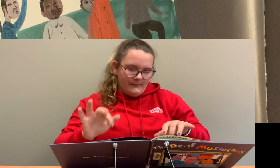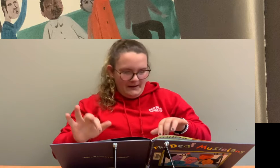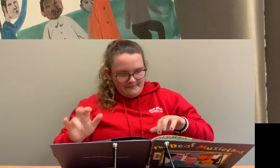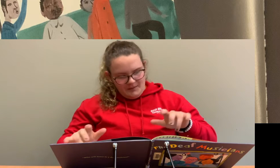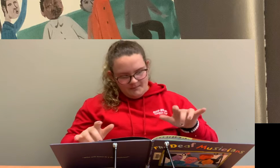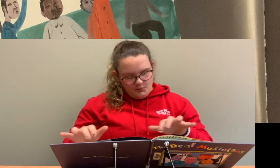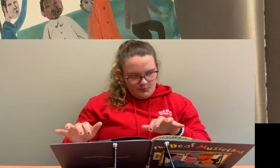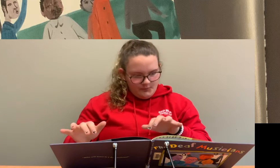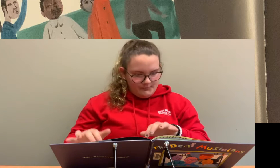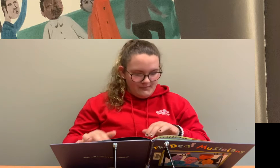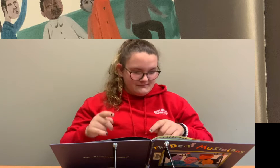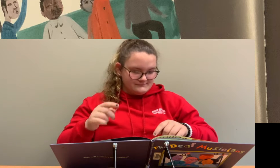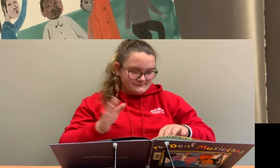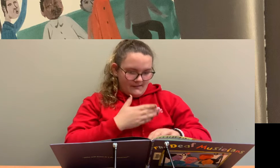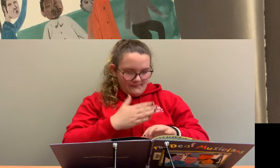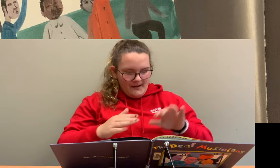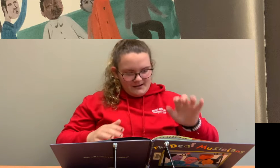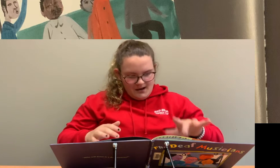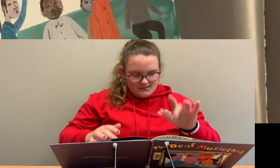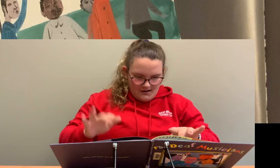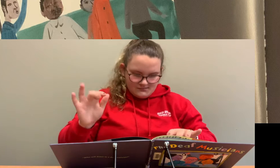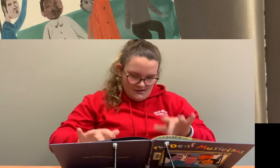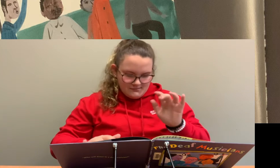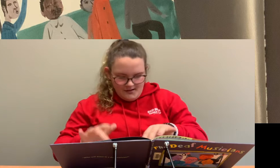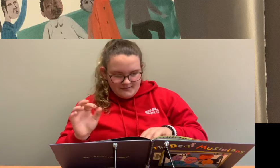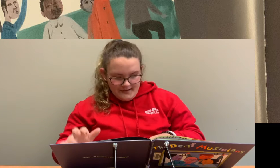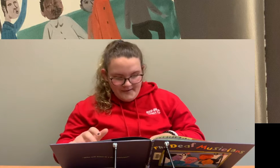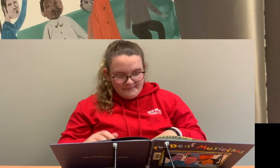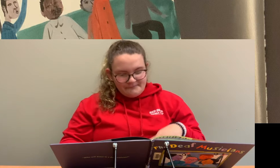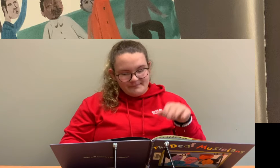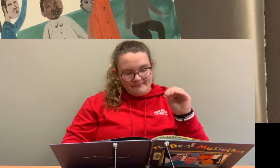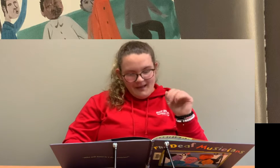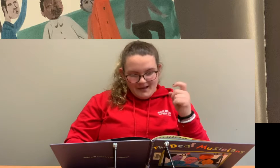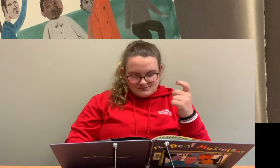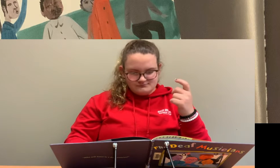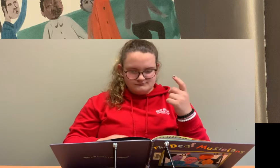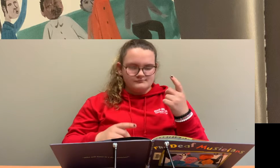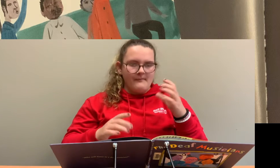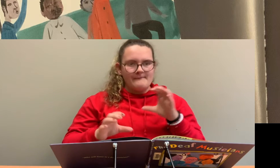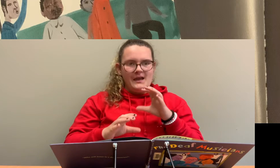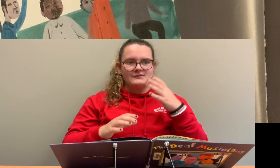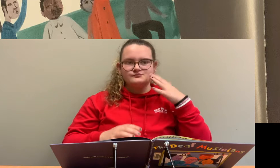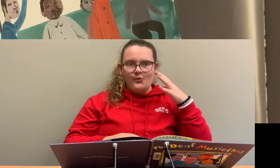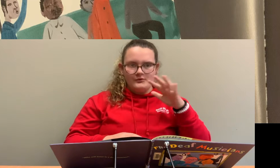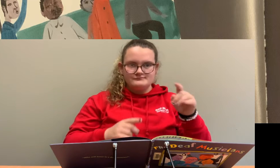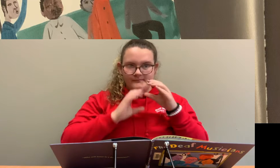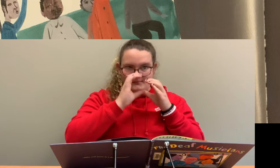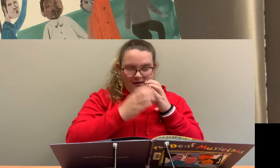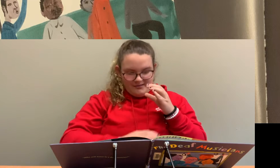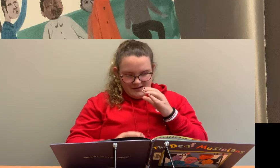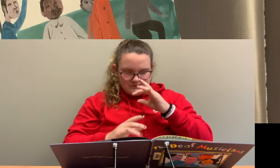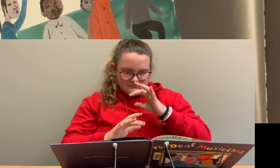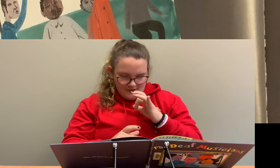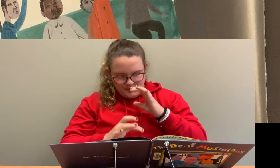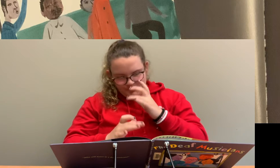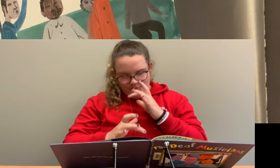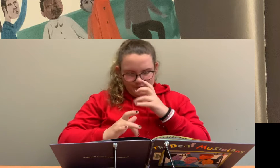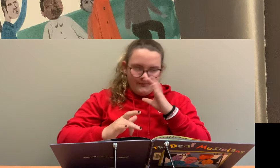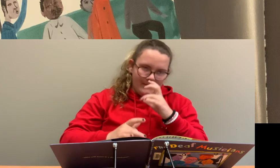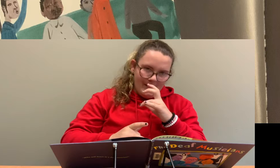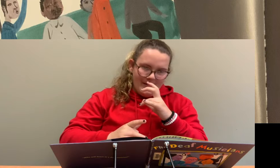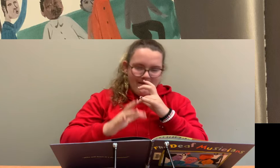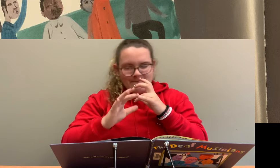Lee made the sounds of his piano and played the song. Max